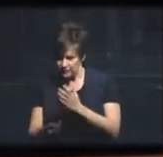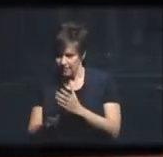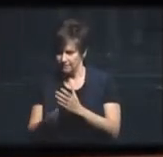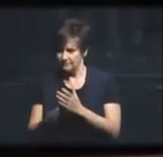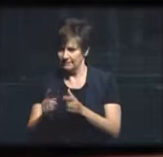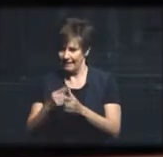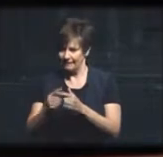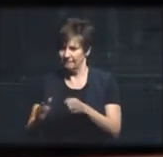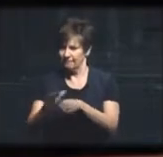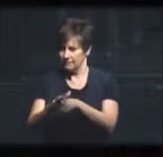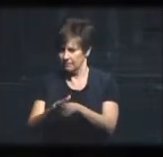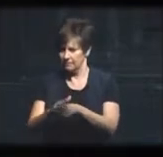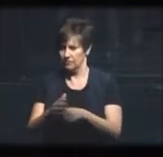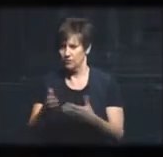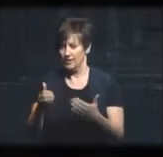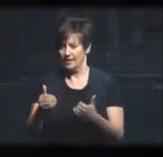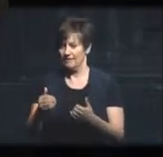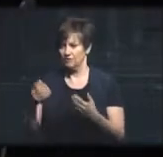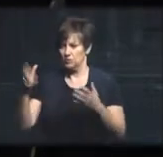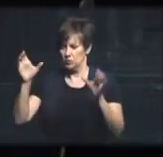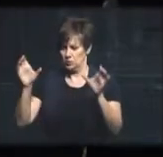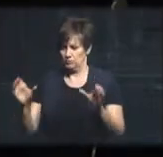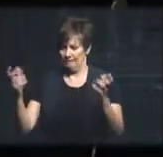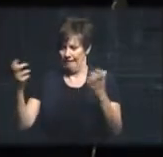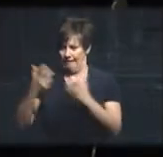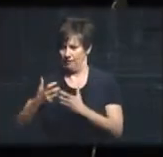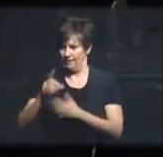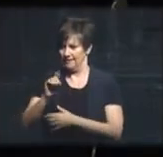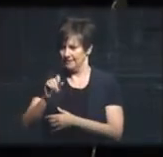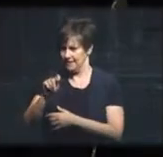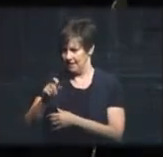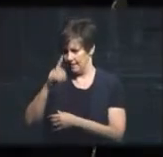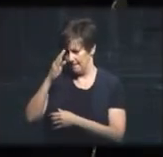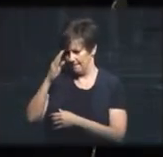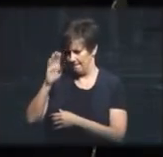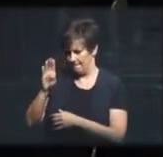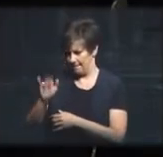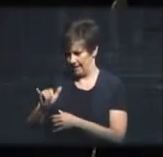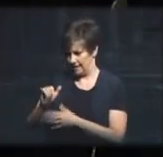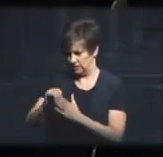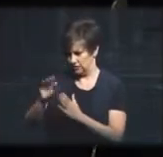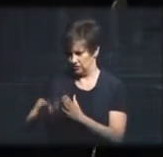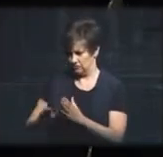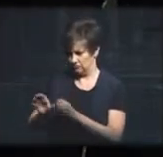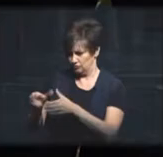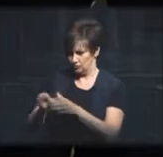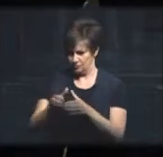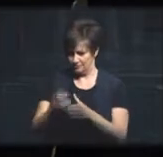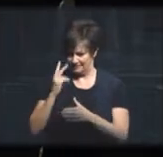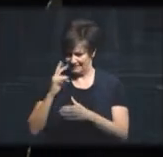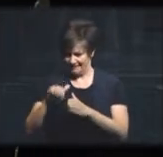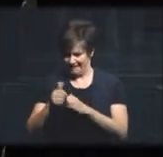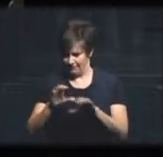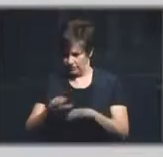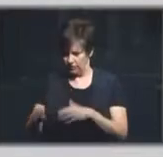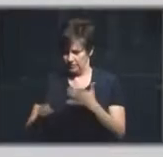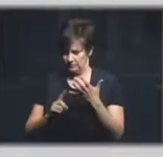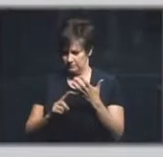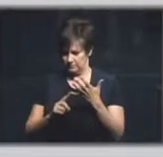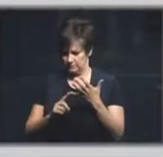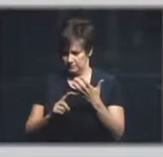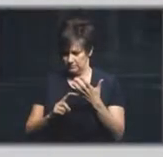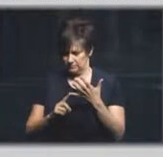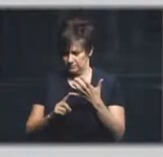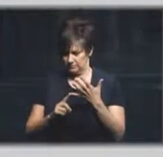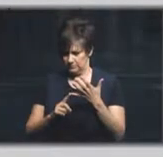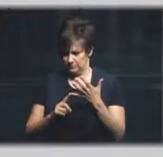gaps, then we've got to disaggregate our data by student populations to see exactly how they're doing. And number five